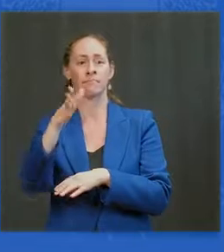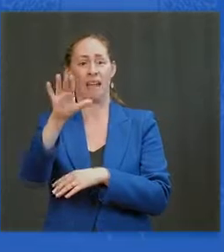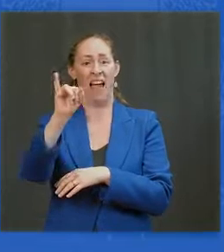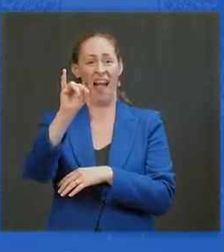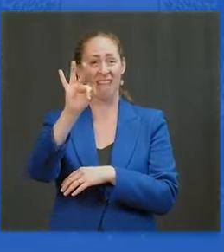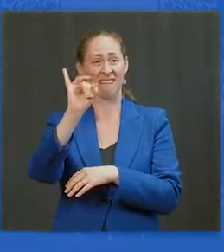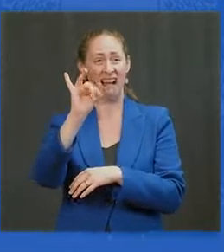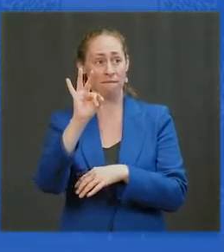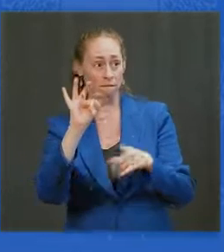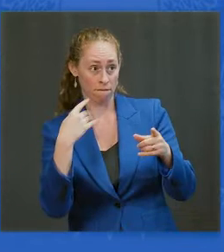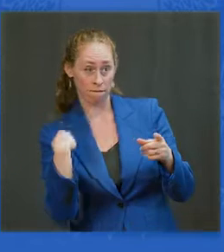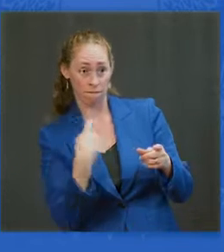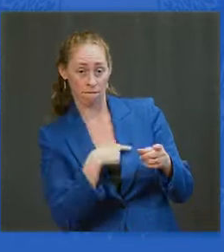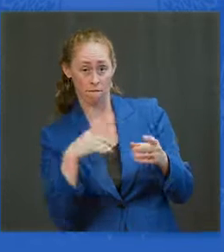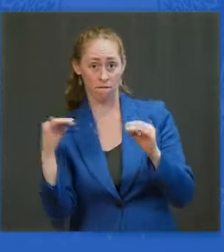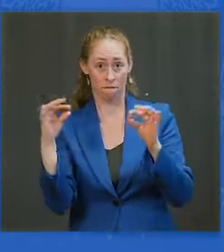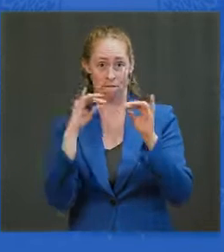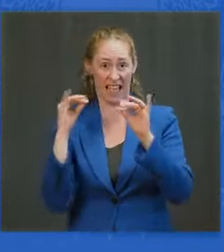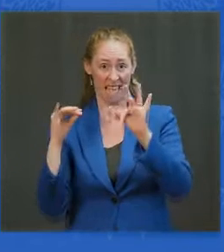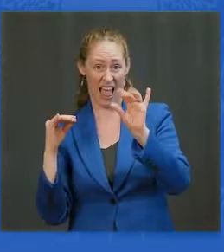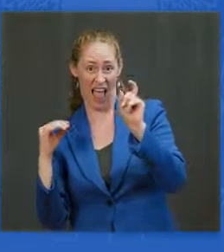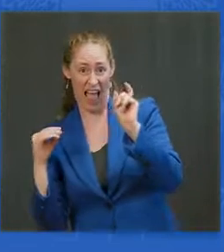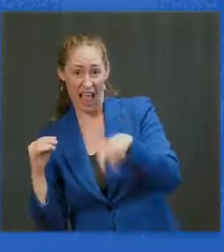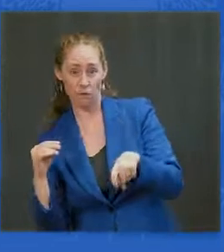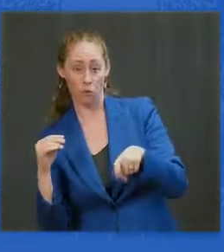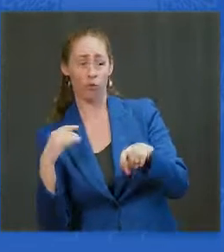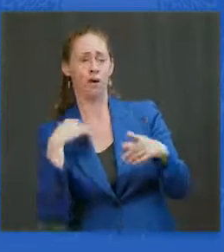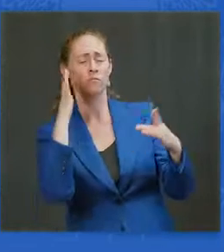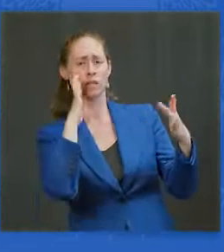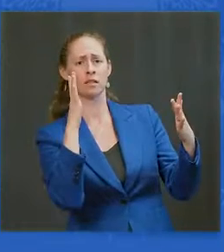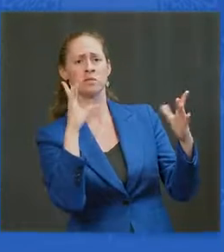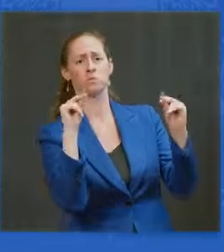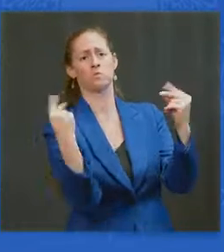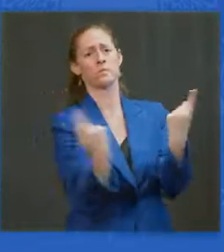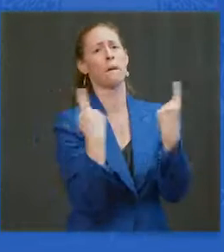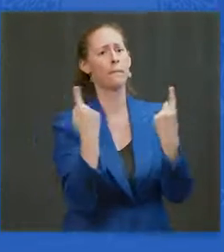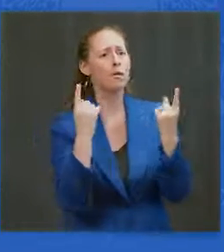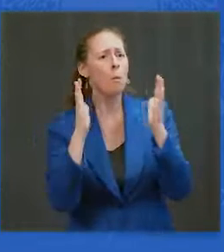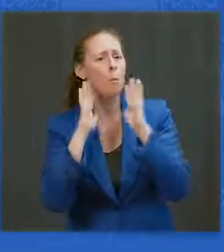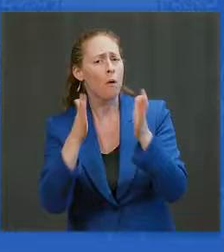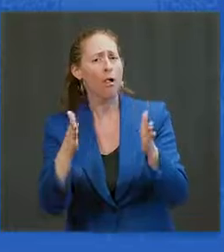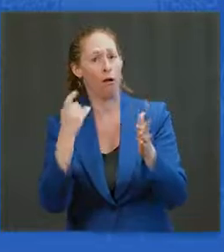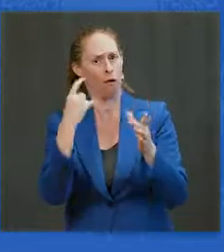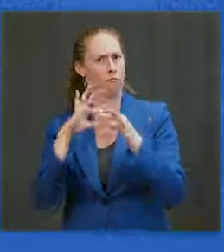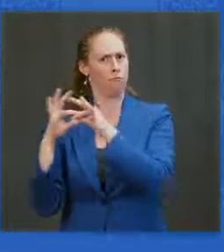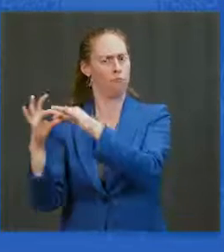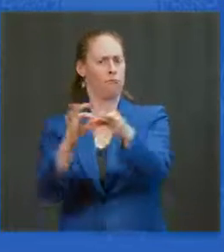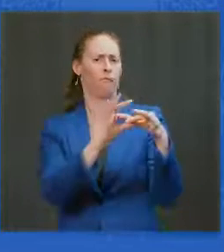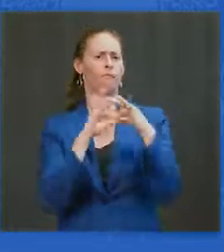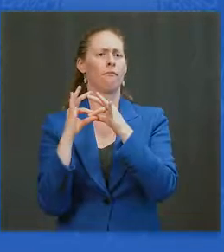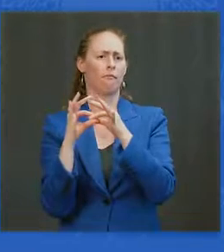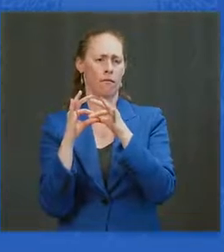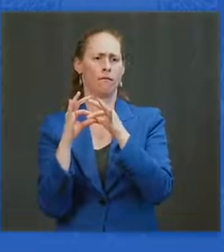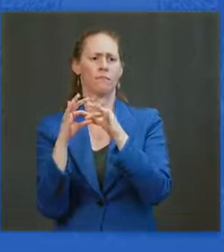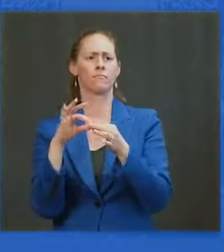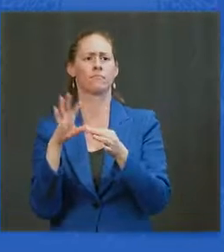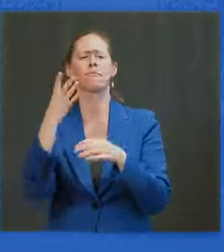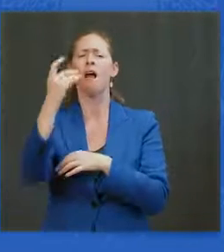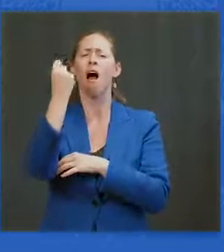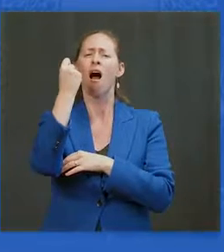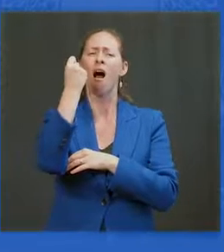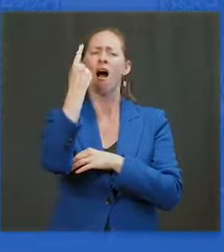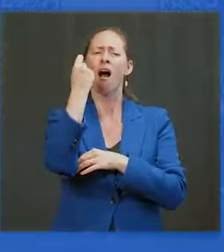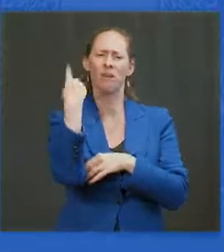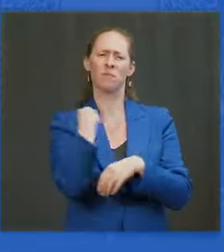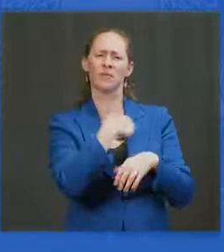behavior. At the same time, we renewed our humanitarian commitment to the Afghan people and supported a